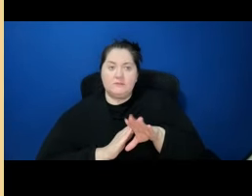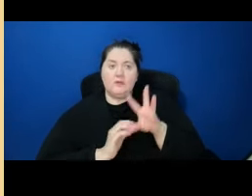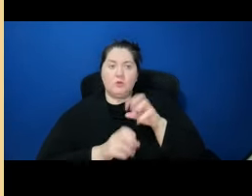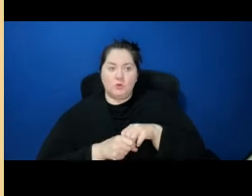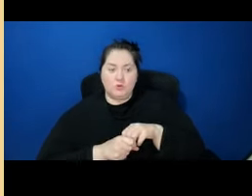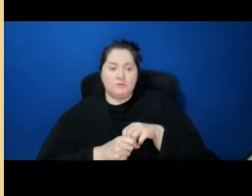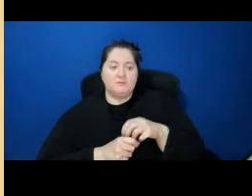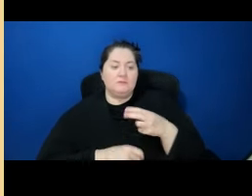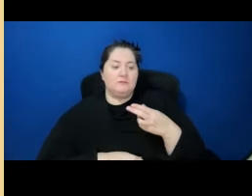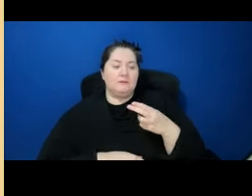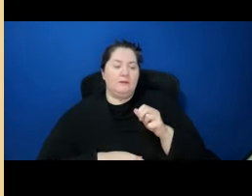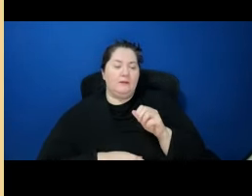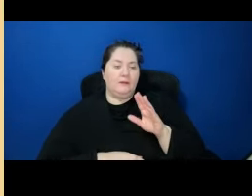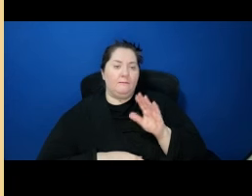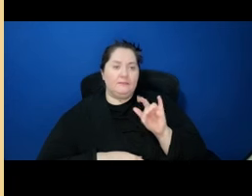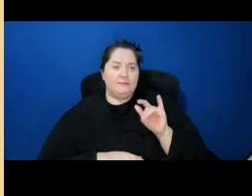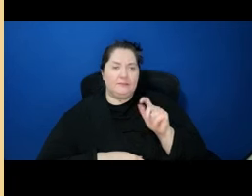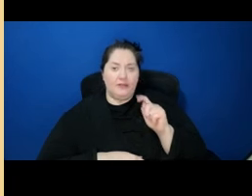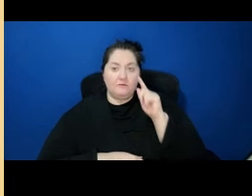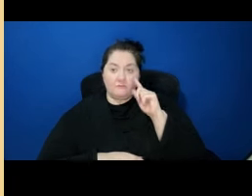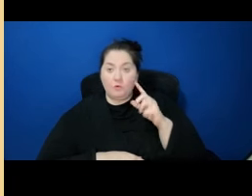Humanity.